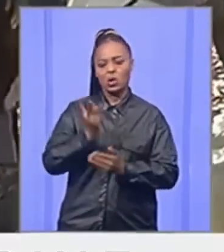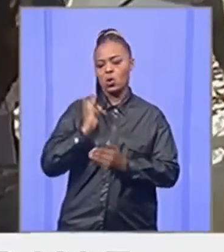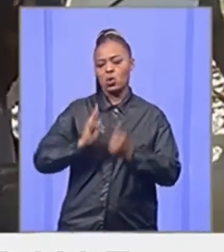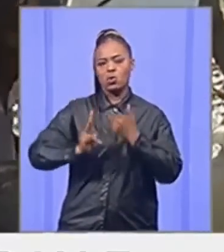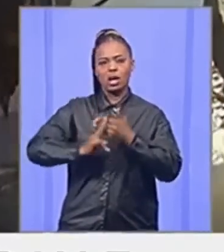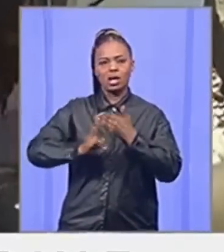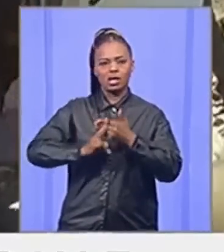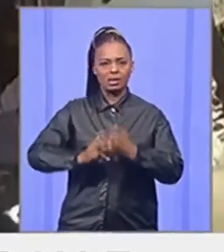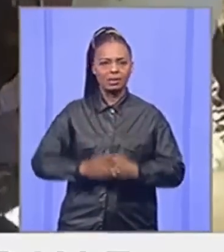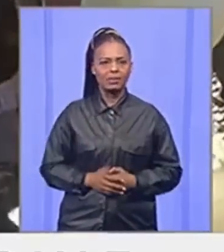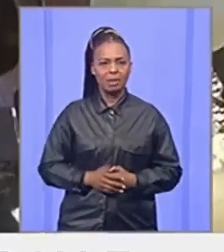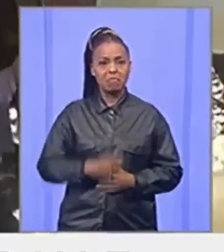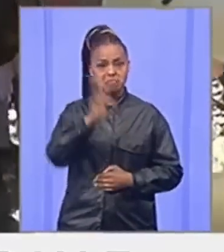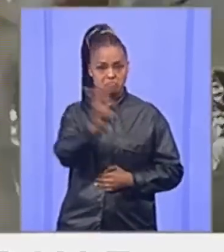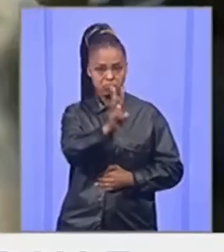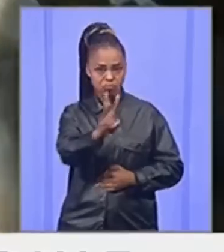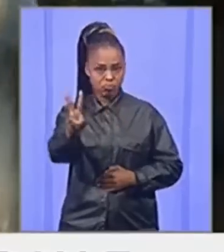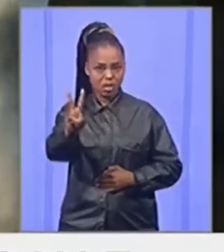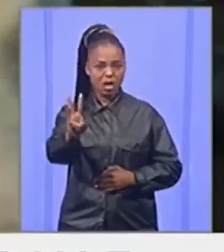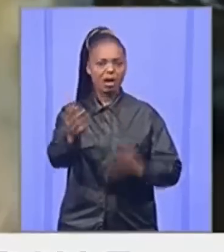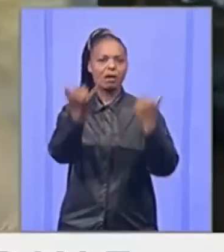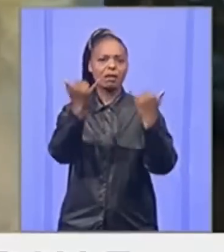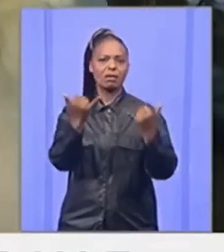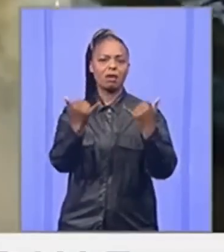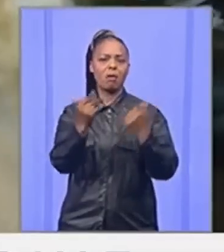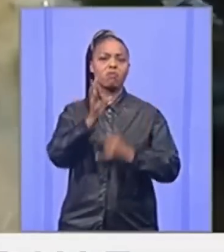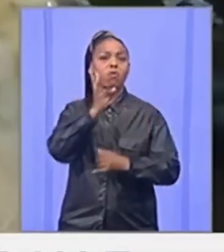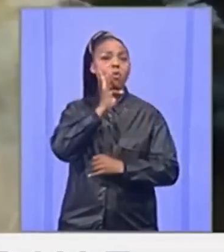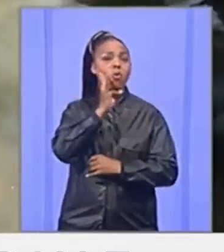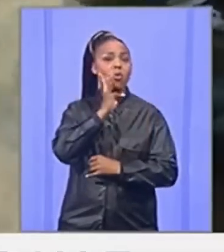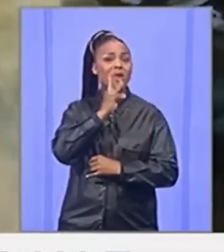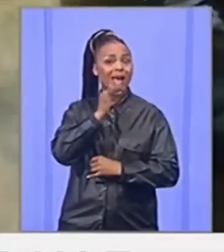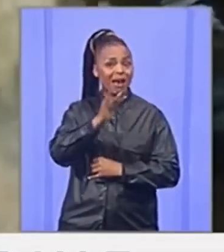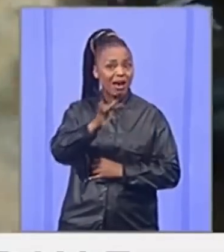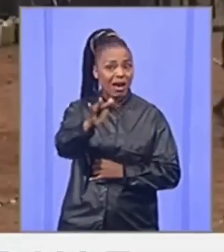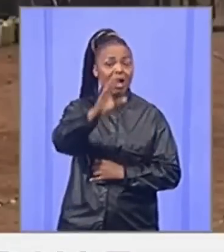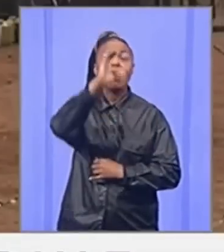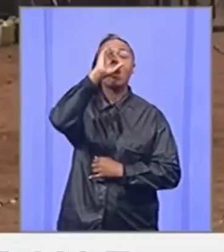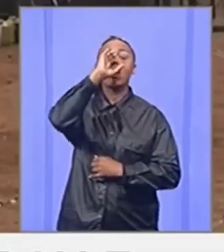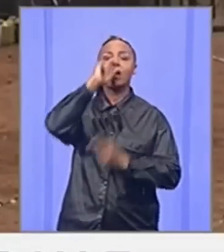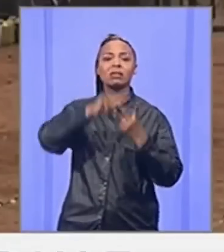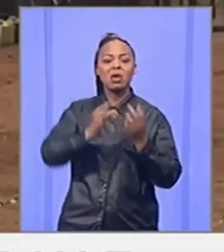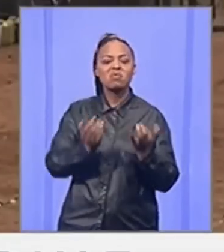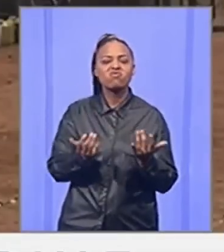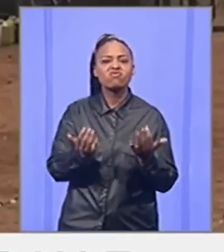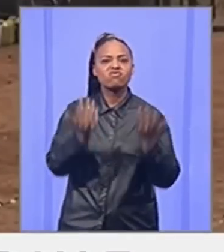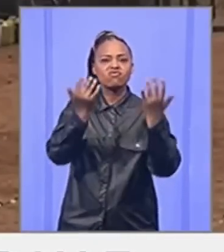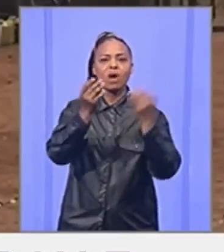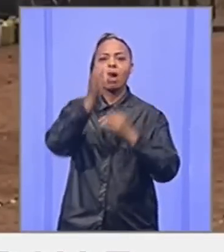go feta. Ba lemoša badudi go ela hloko metse ao ba nwago le go abidiša.